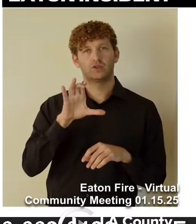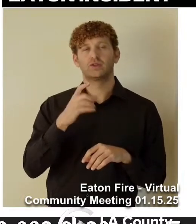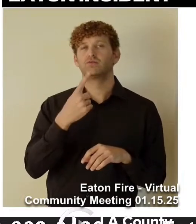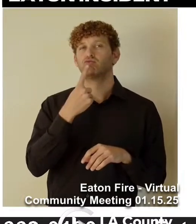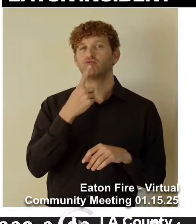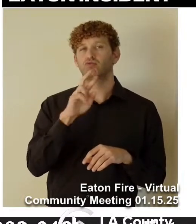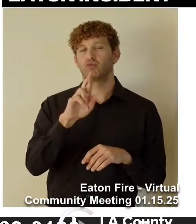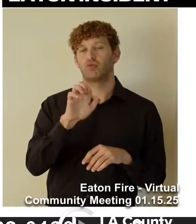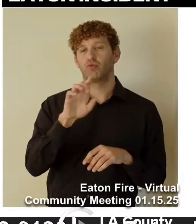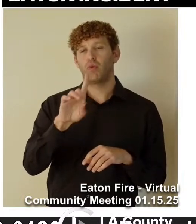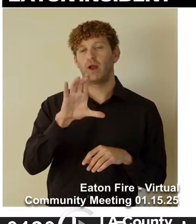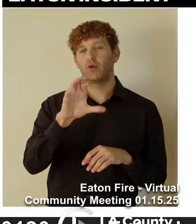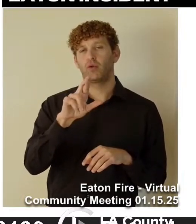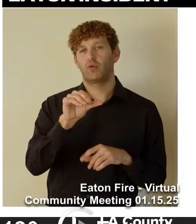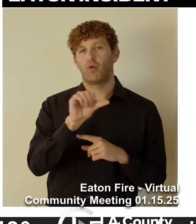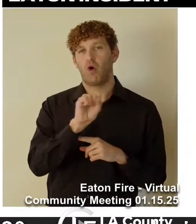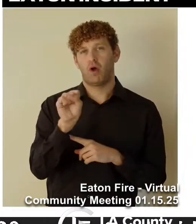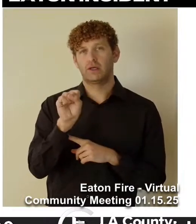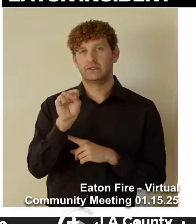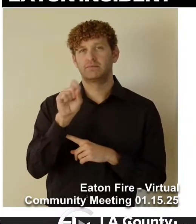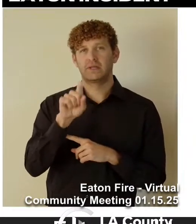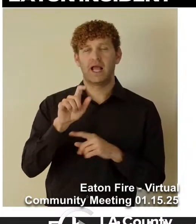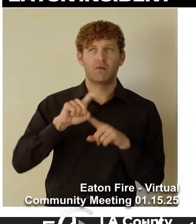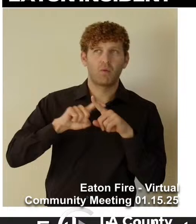1-800-RED-CROSS. That's